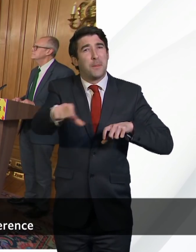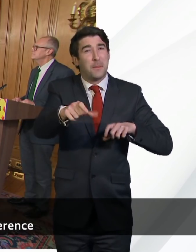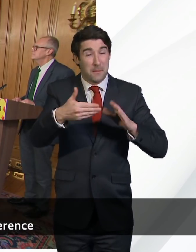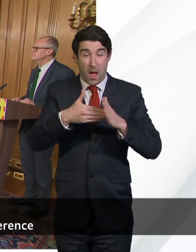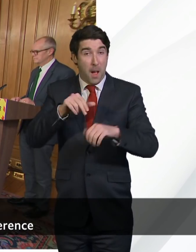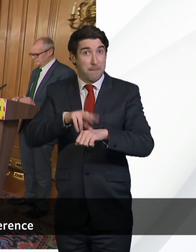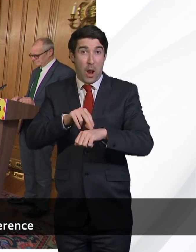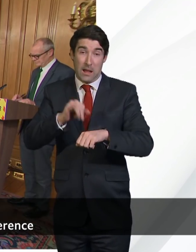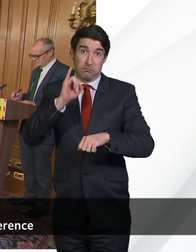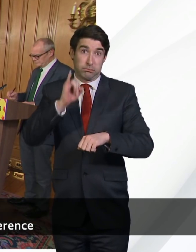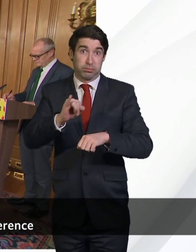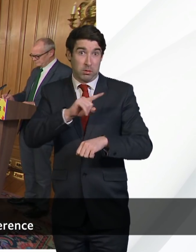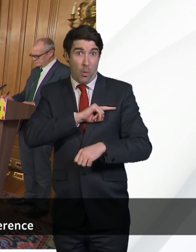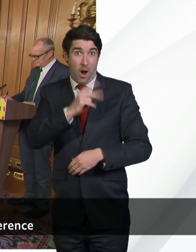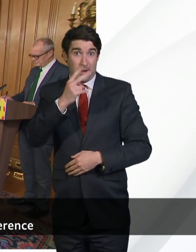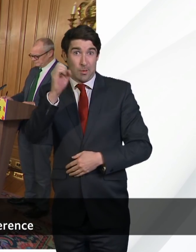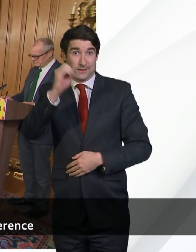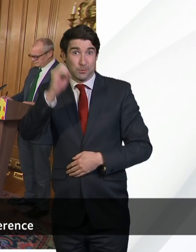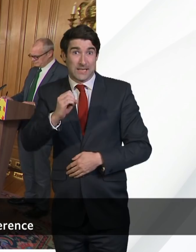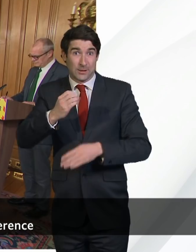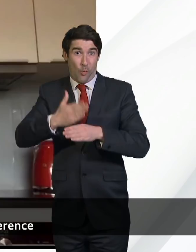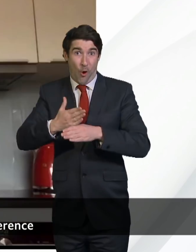And secondly, I want to talk to you about furloughing.